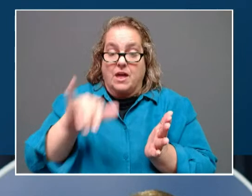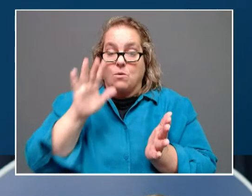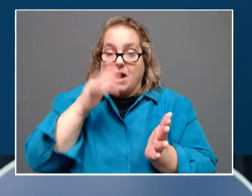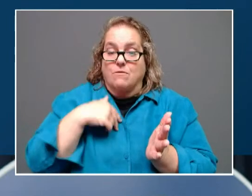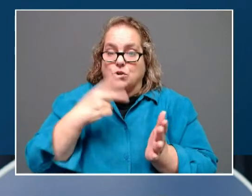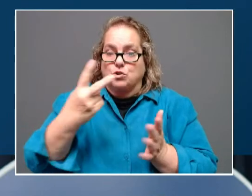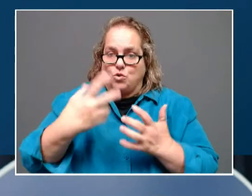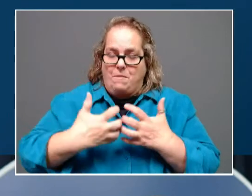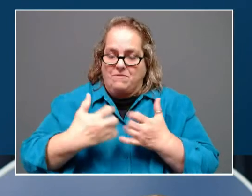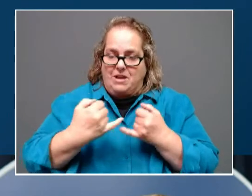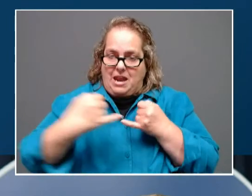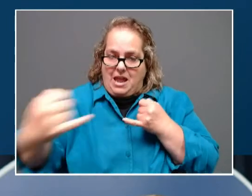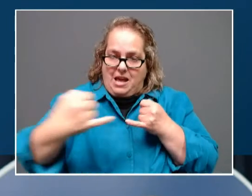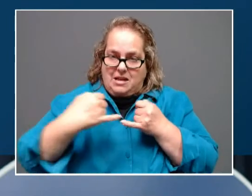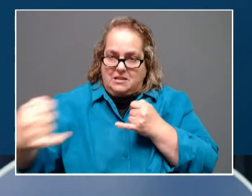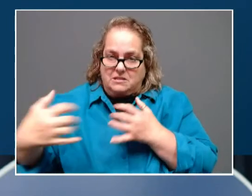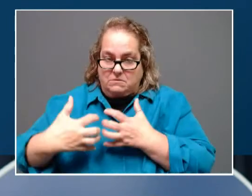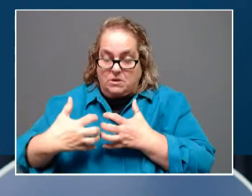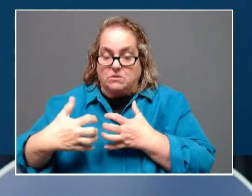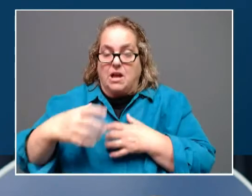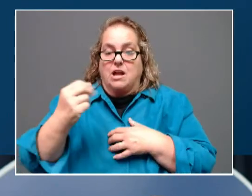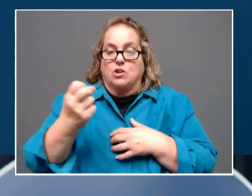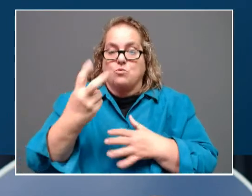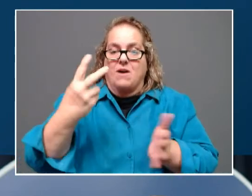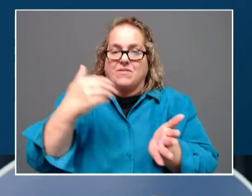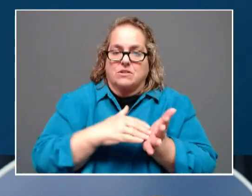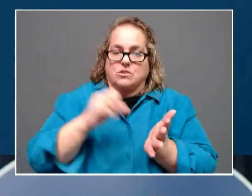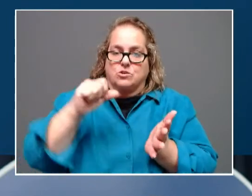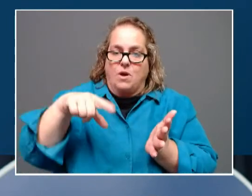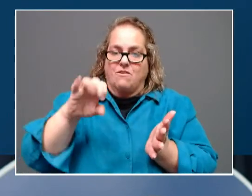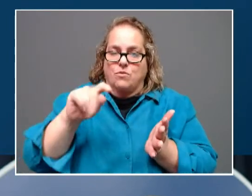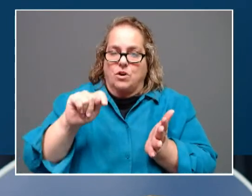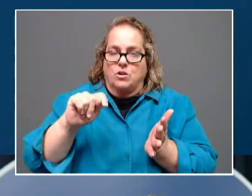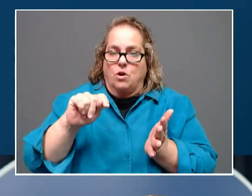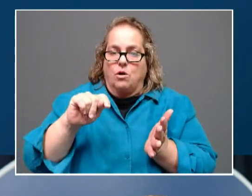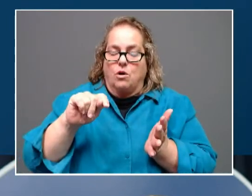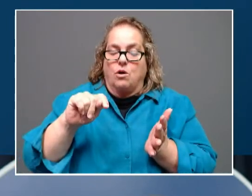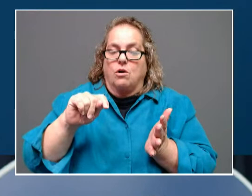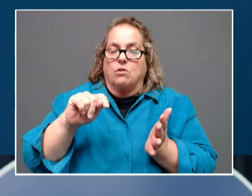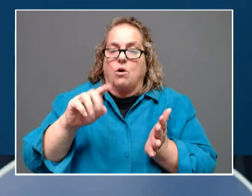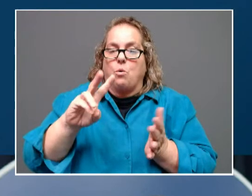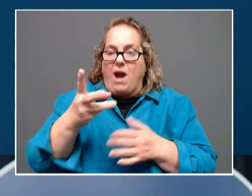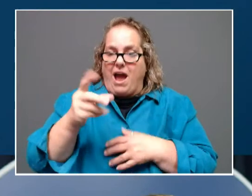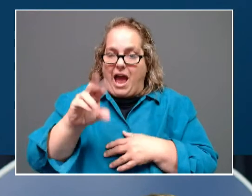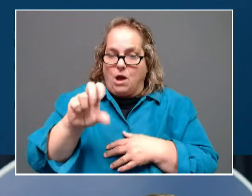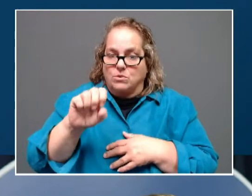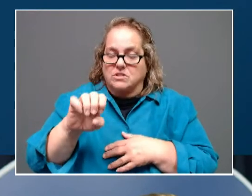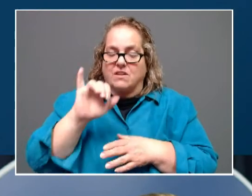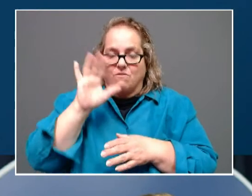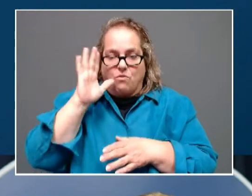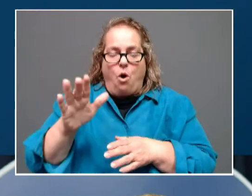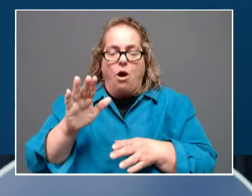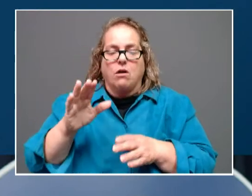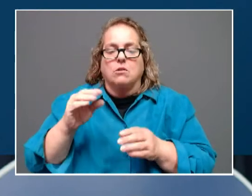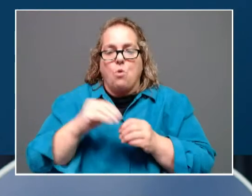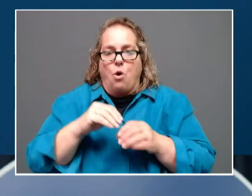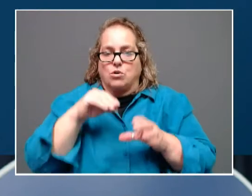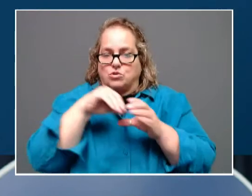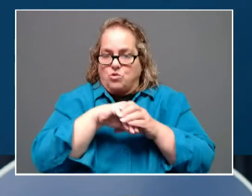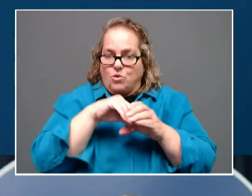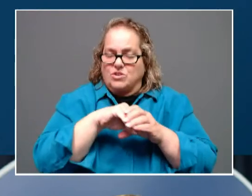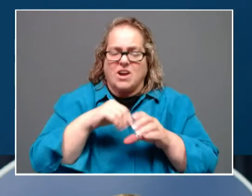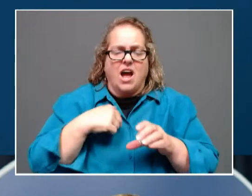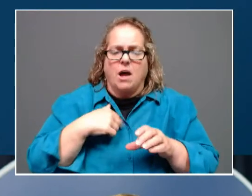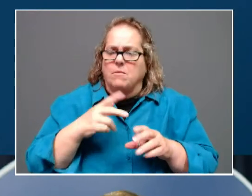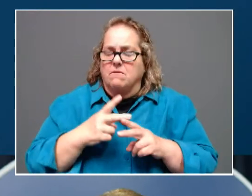separate 12,000 square foot warehouse to provide room for inventory and further storage. I'm extremely pleased to